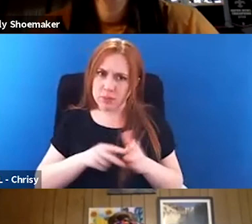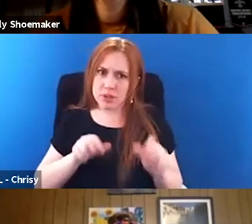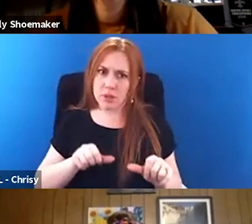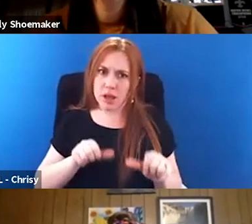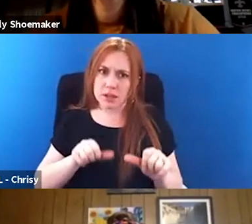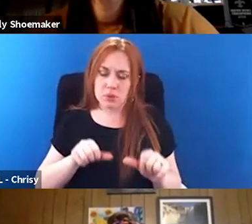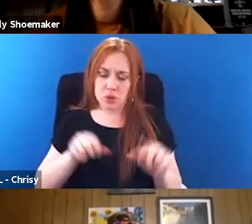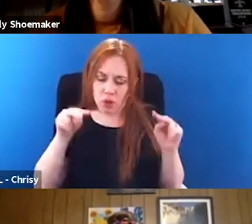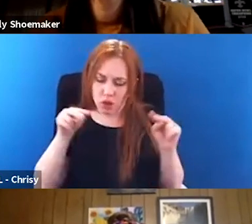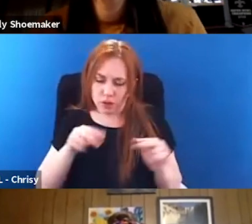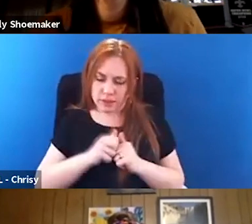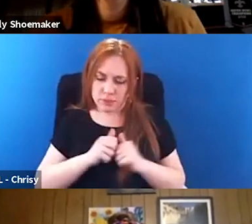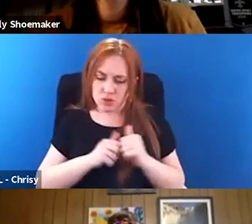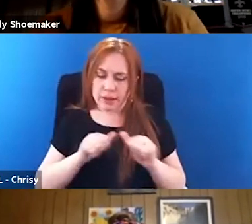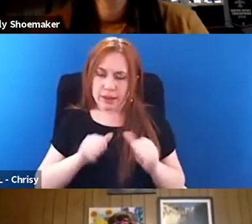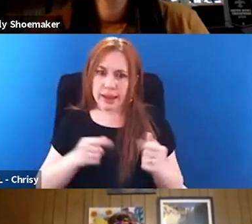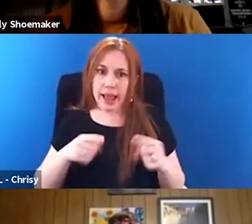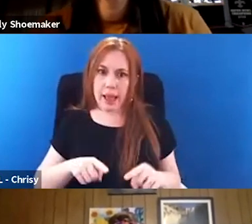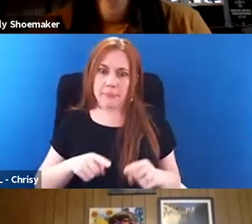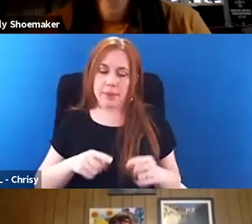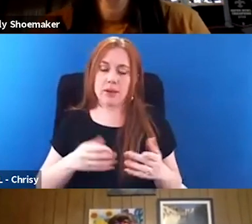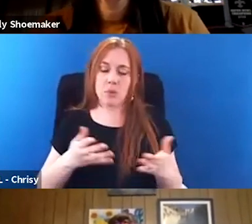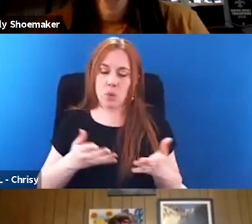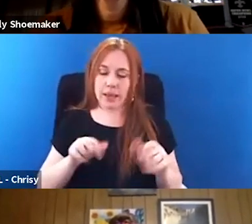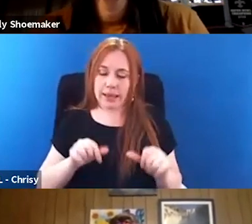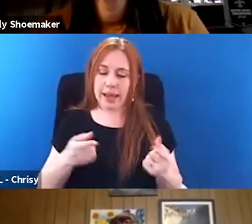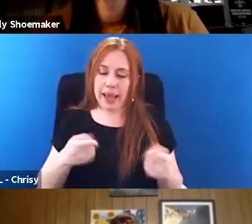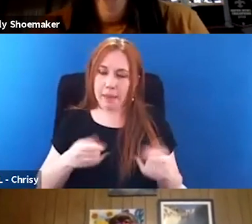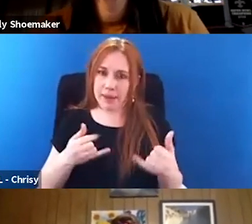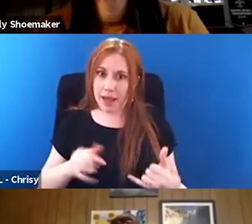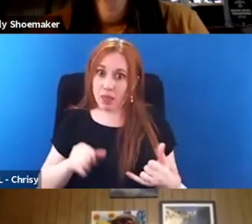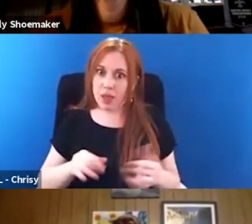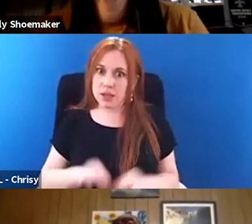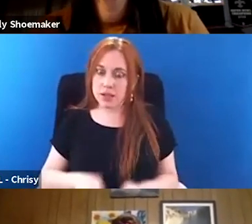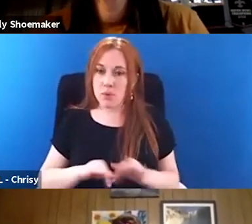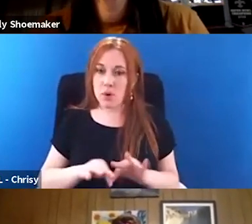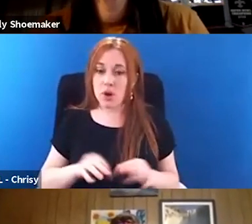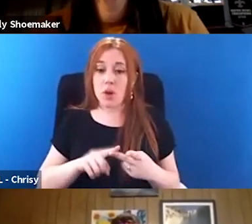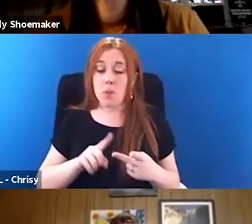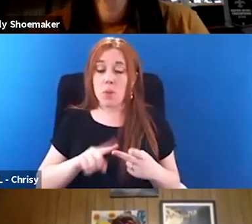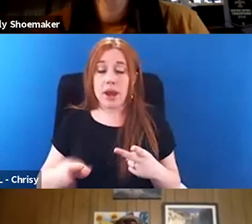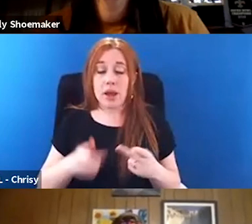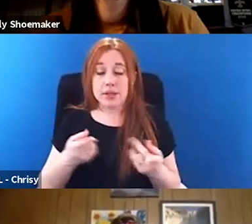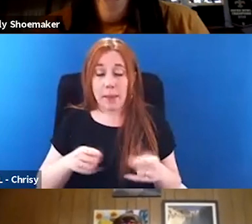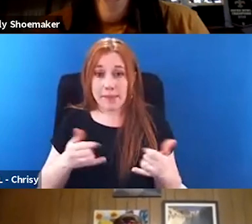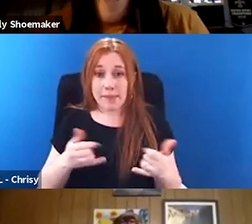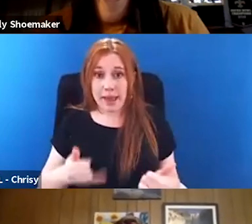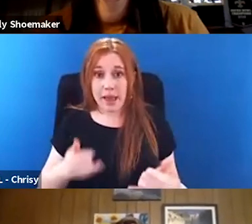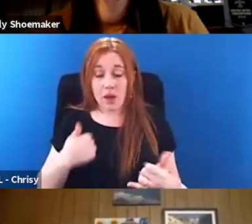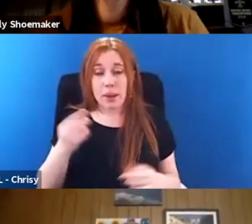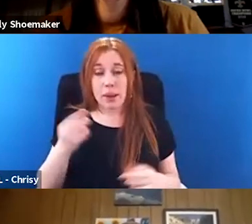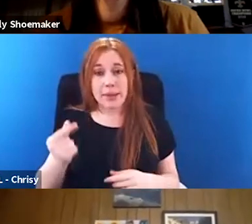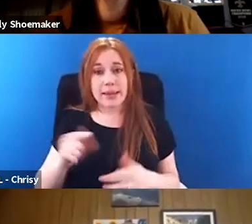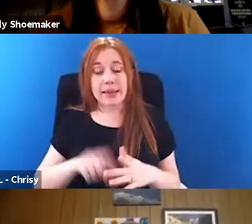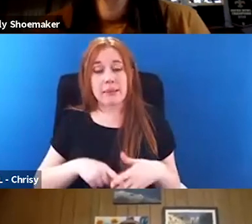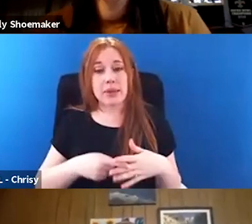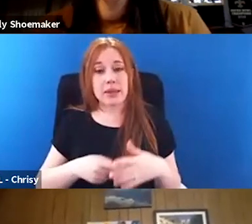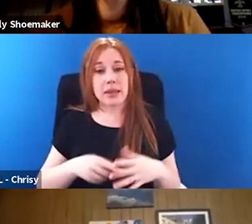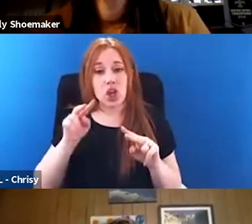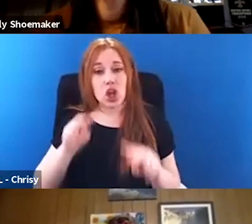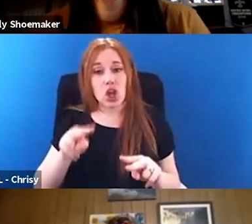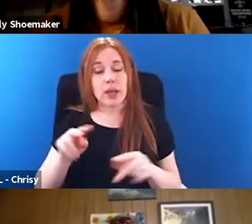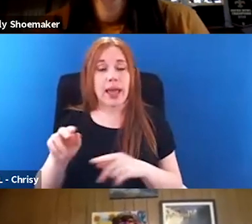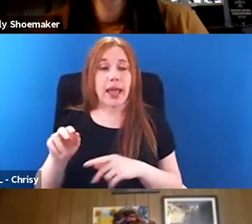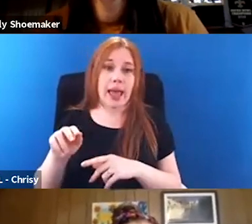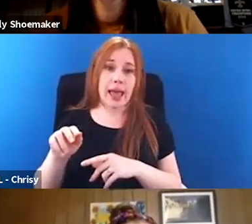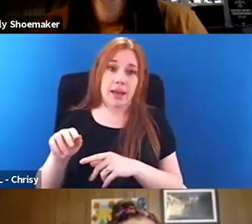right now. The other parts that can happen right now is the fact that we can immediately begin to look at